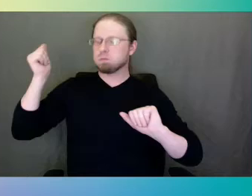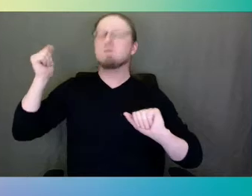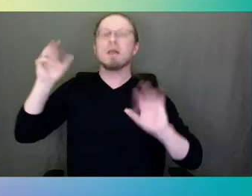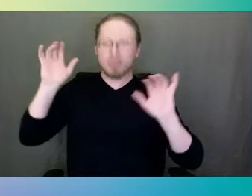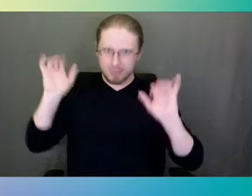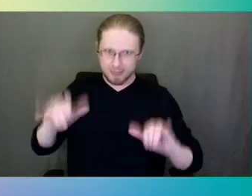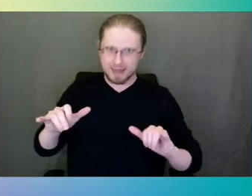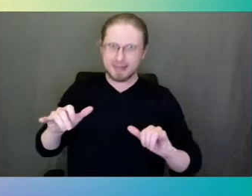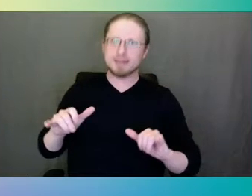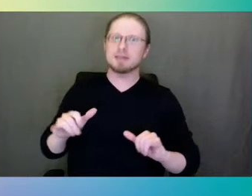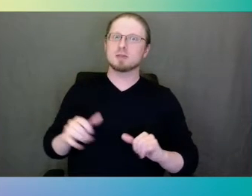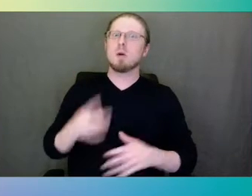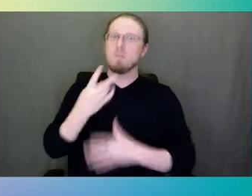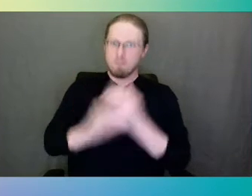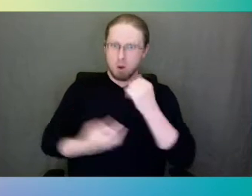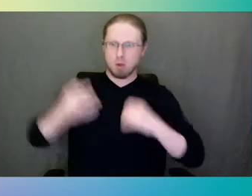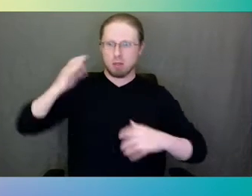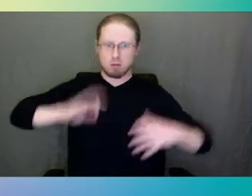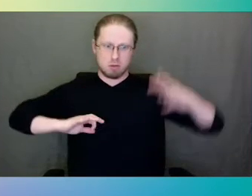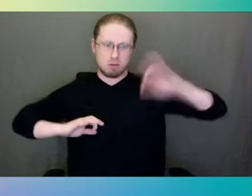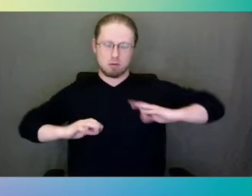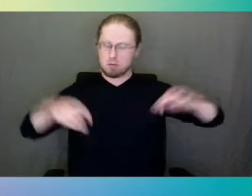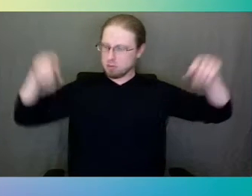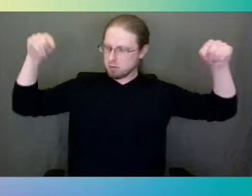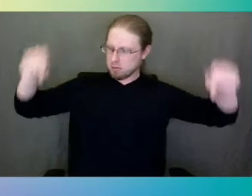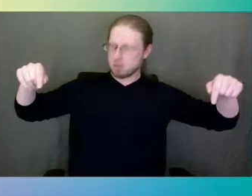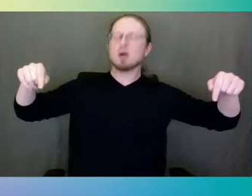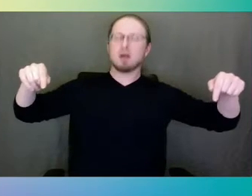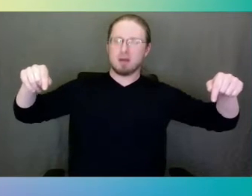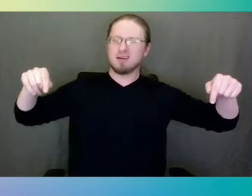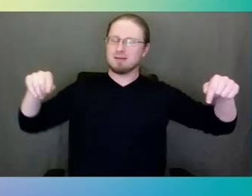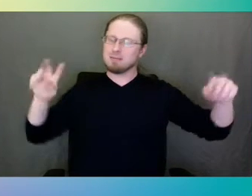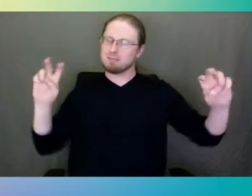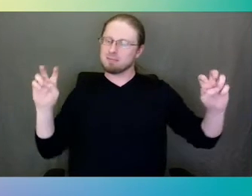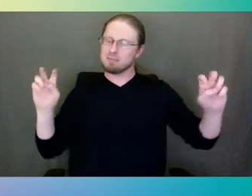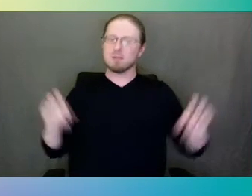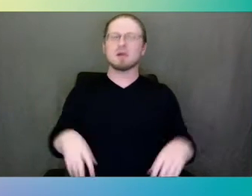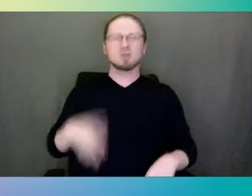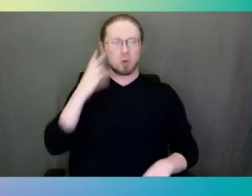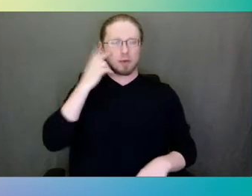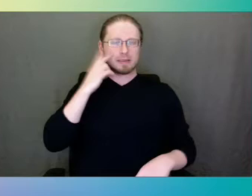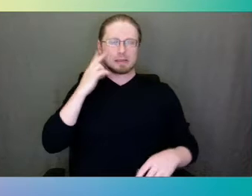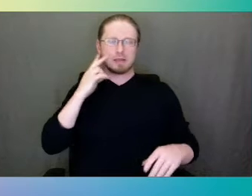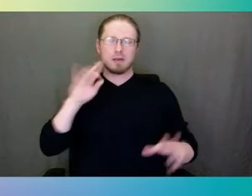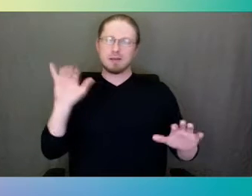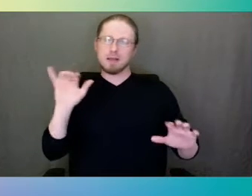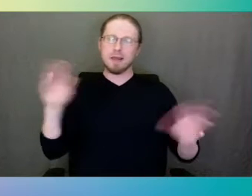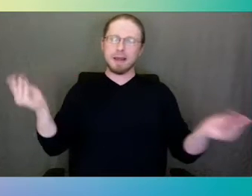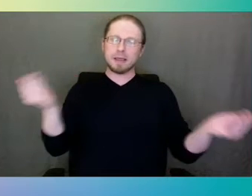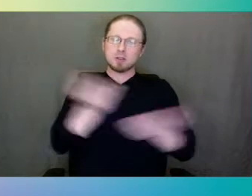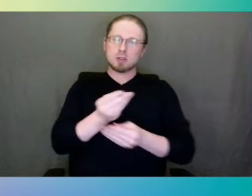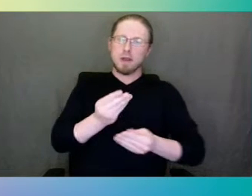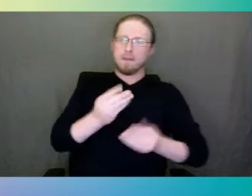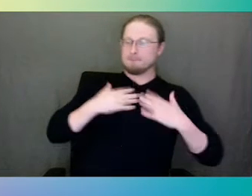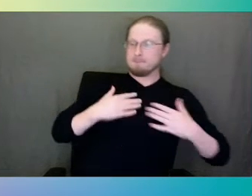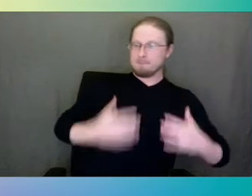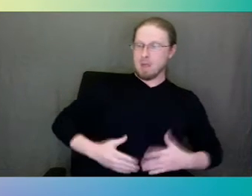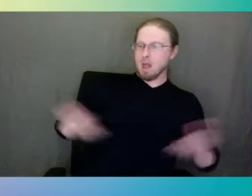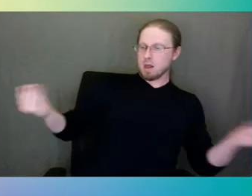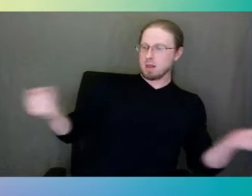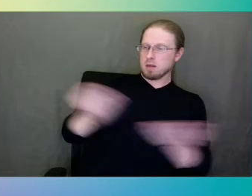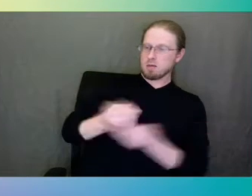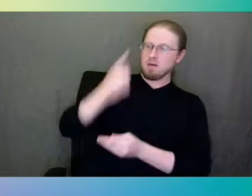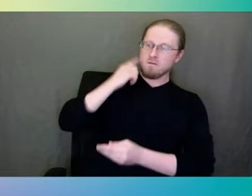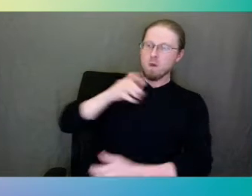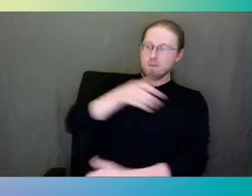to gain sex. So we see this kind of exchange here. So both ways can be an abuse of power,